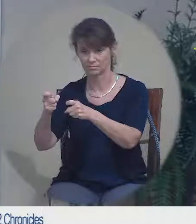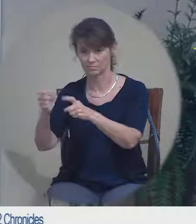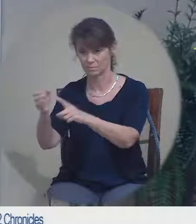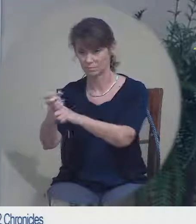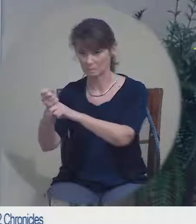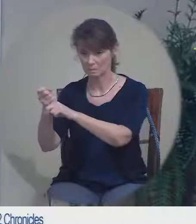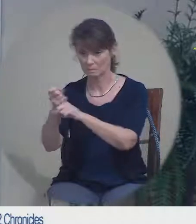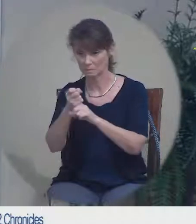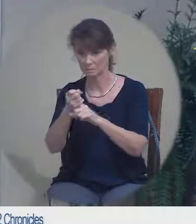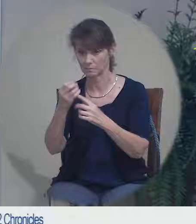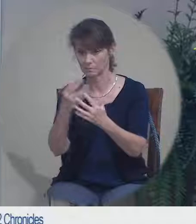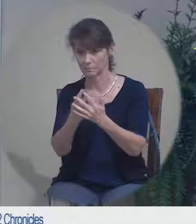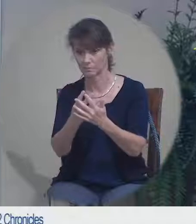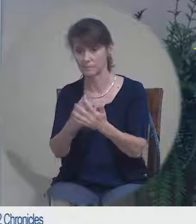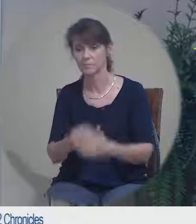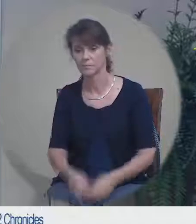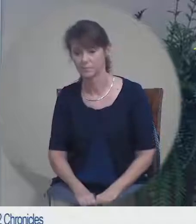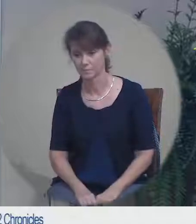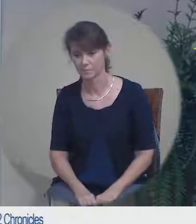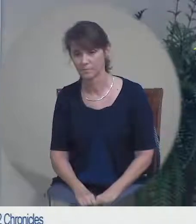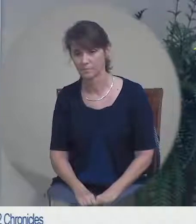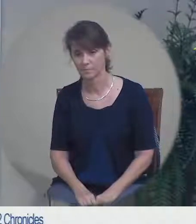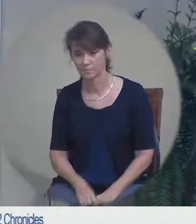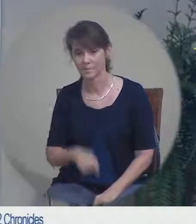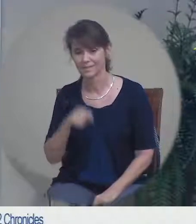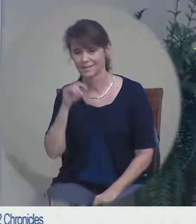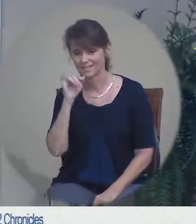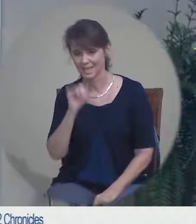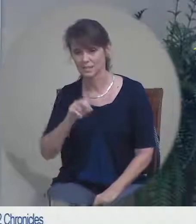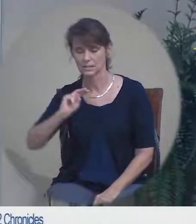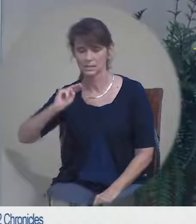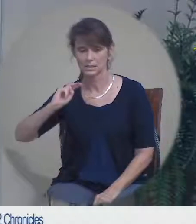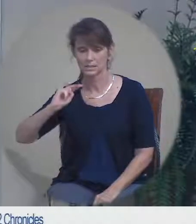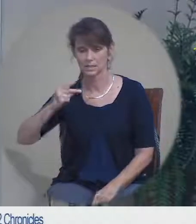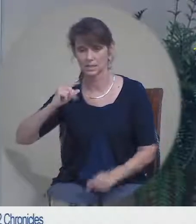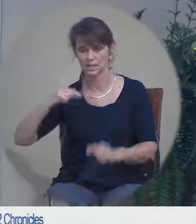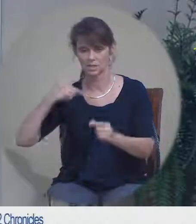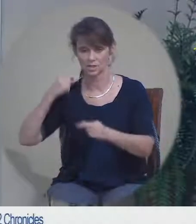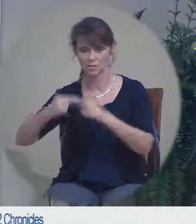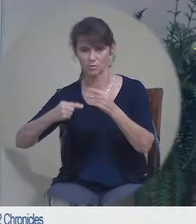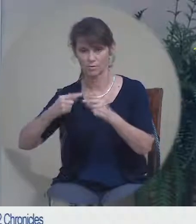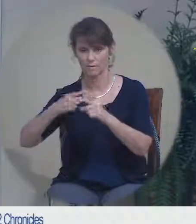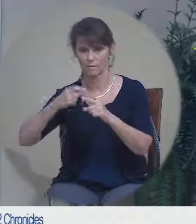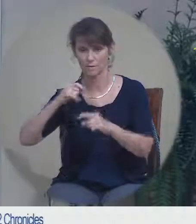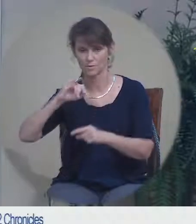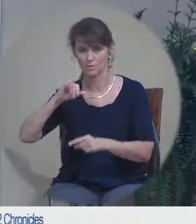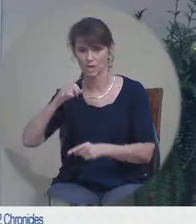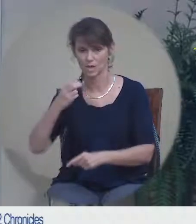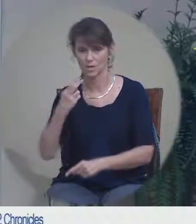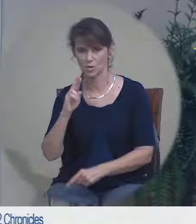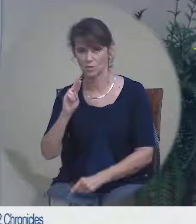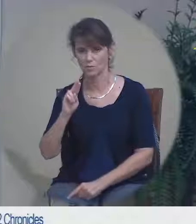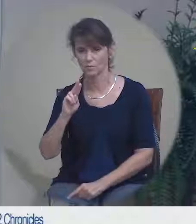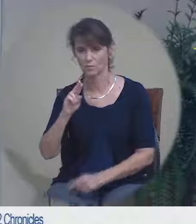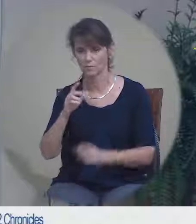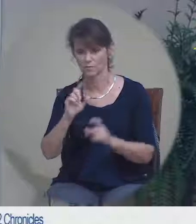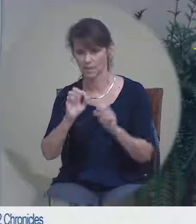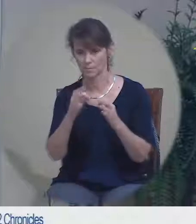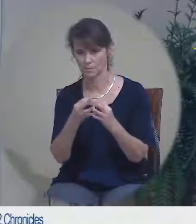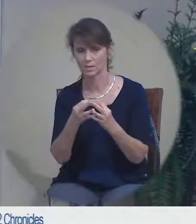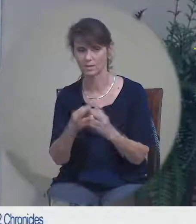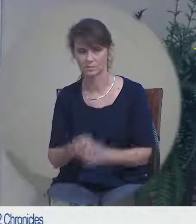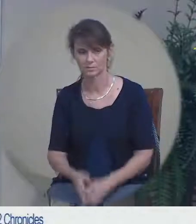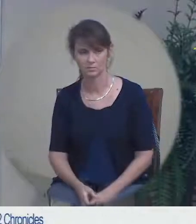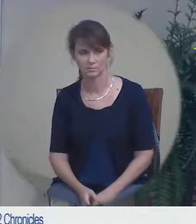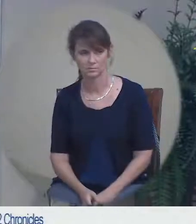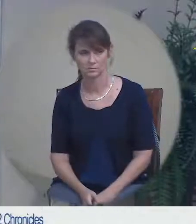this individual who's the second of the generations of Jehu. Anybody got anything they want to throw in there that they want to add to